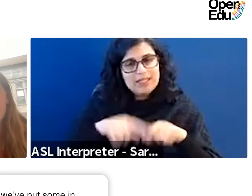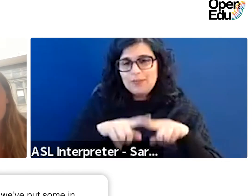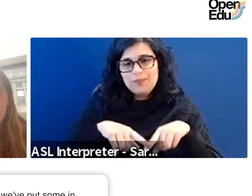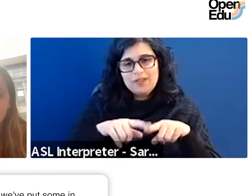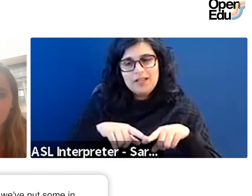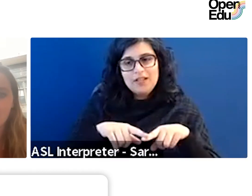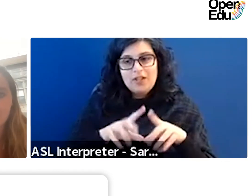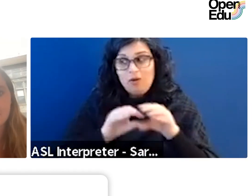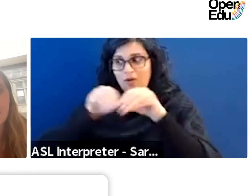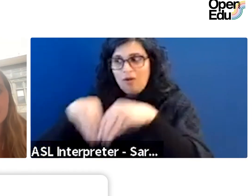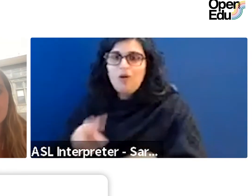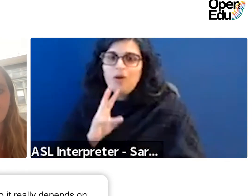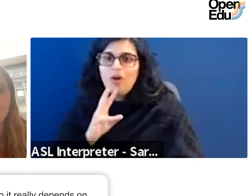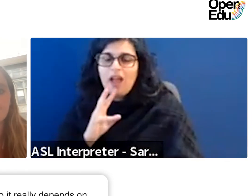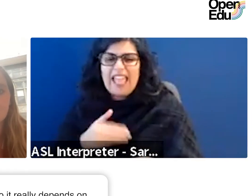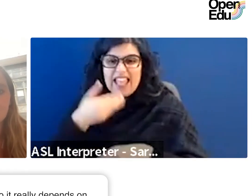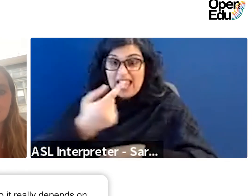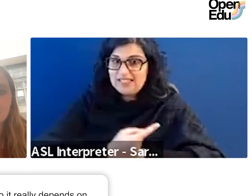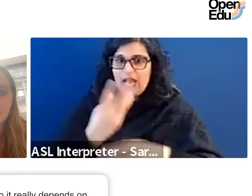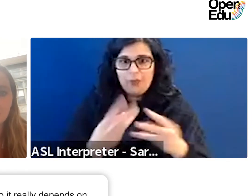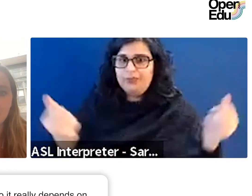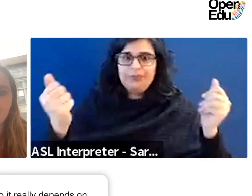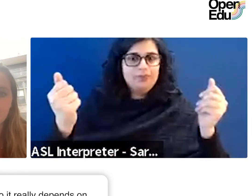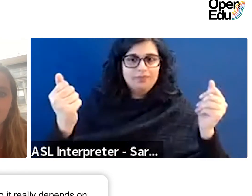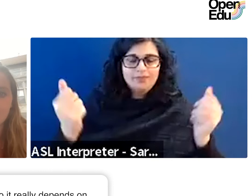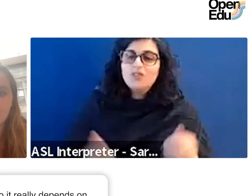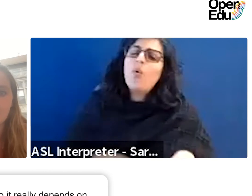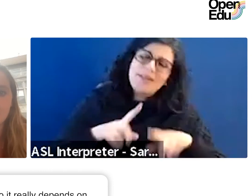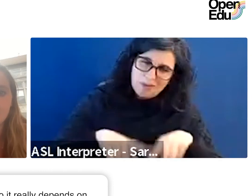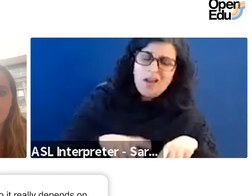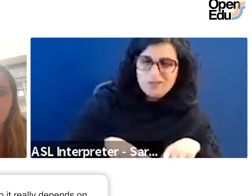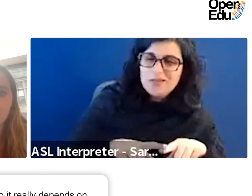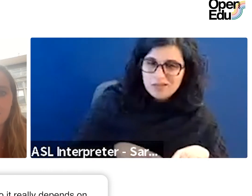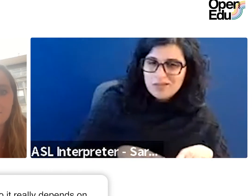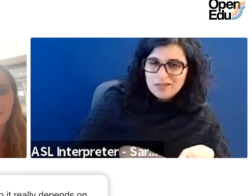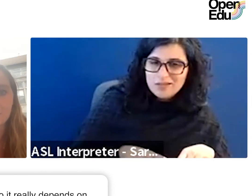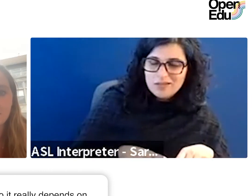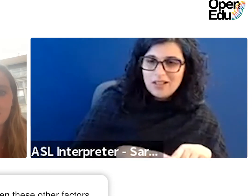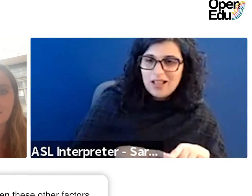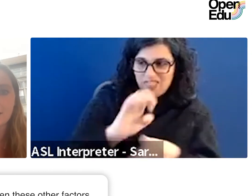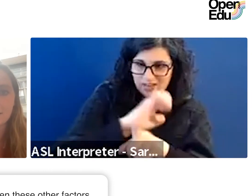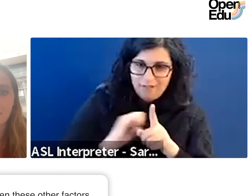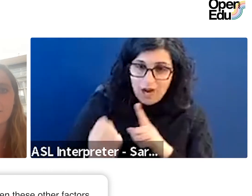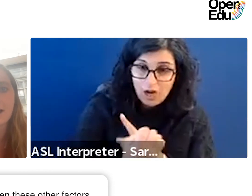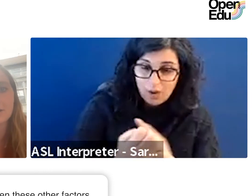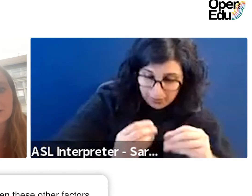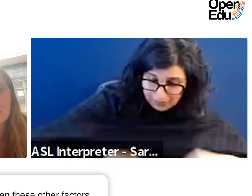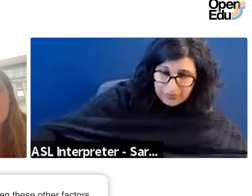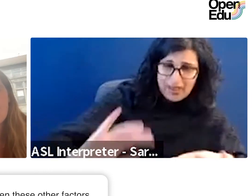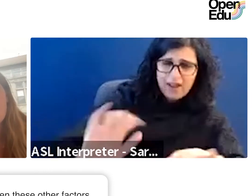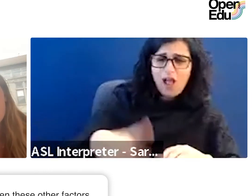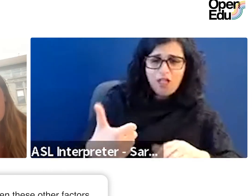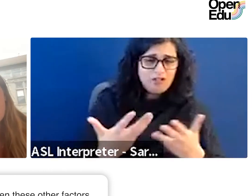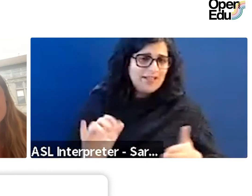in water and the next day it'll be dissolved. So it really depends on the degradation environment and then these other factors